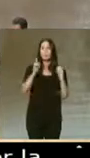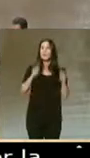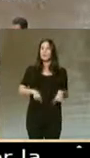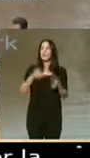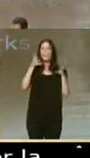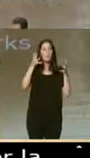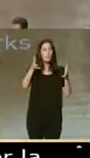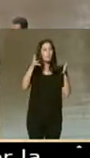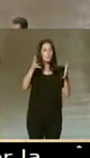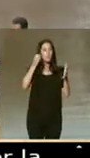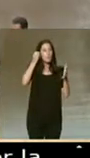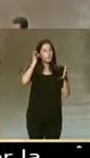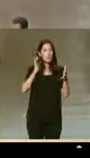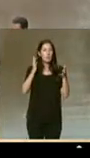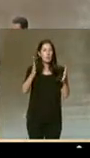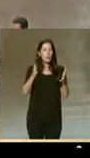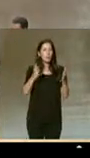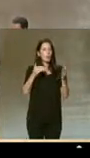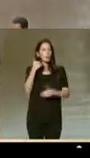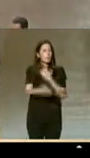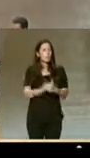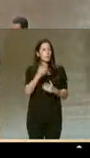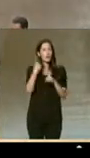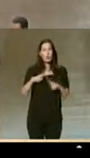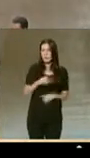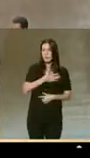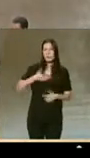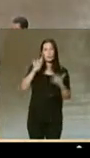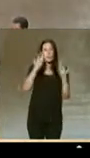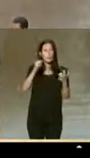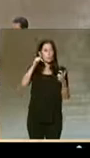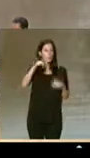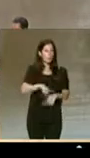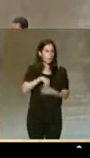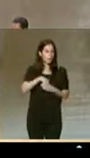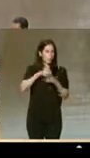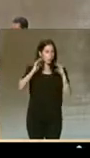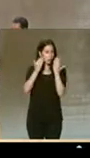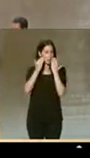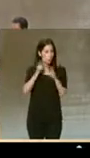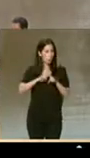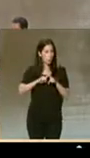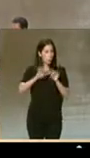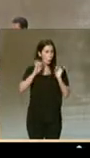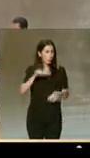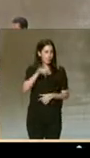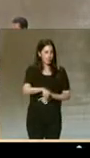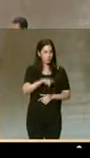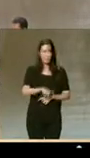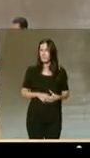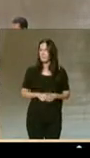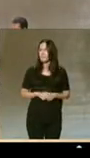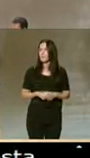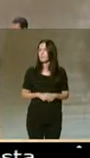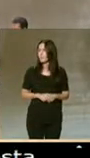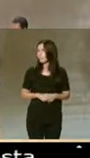because they are all very valuable and quality-like. And we also have to select those that go aligned